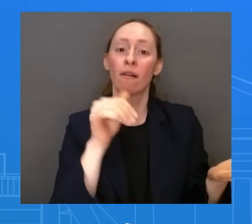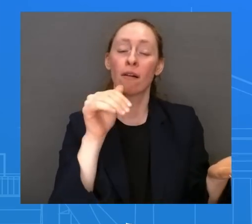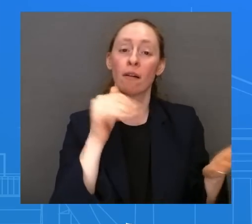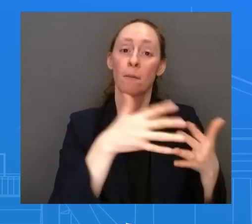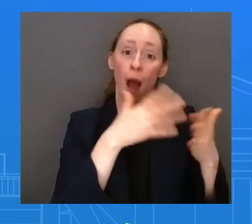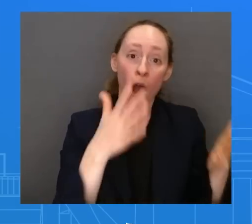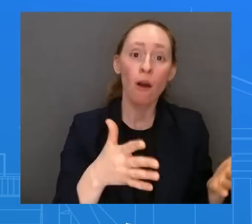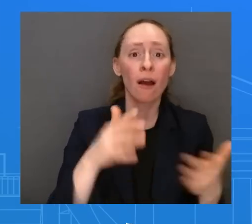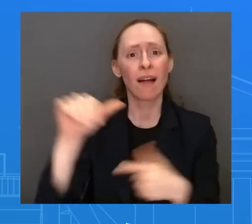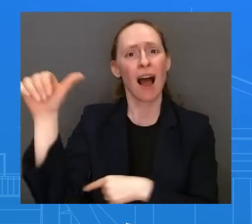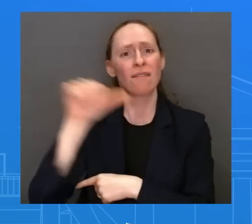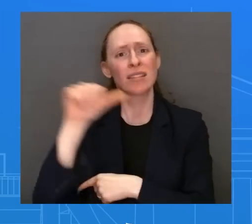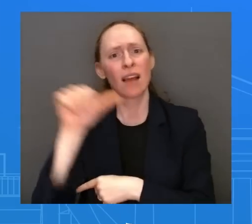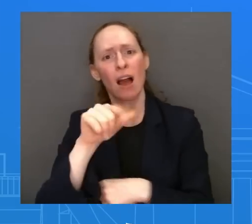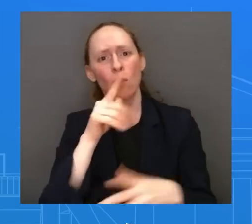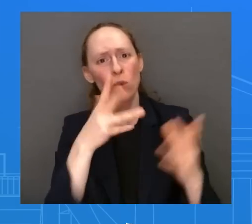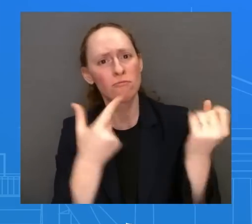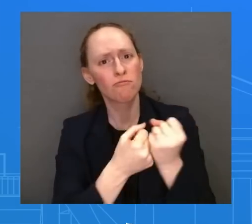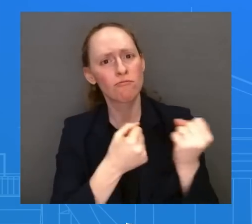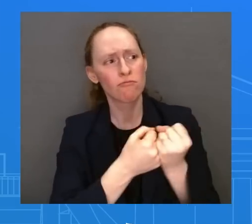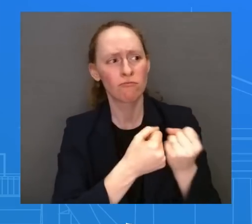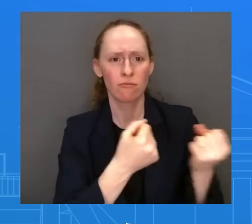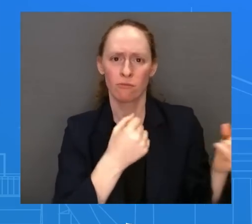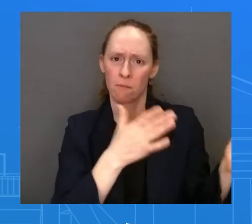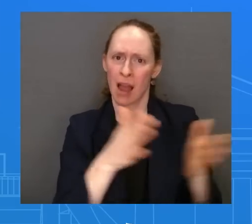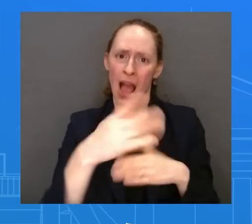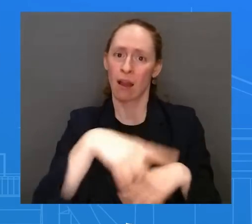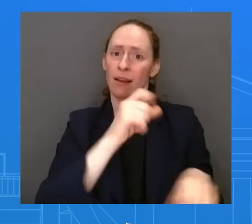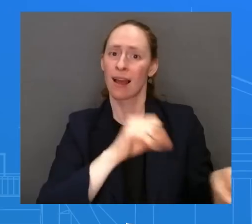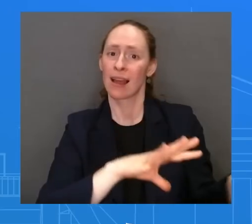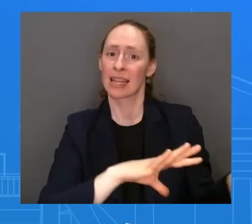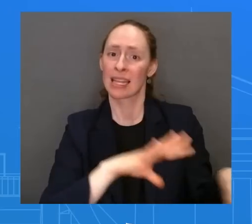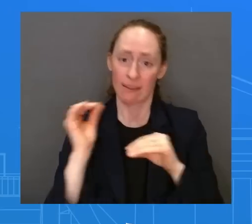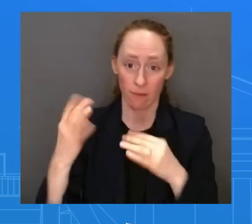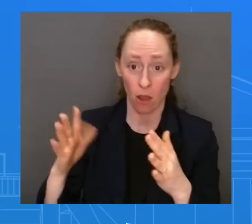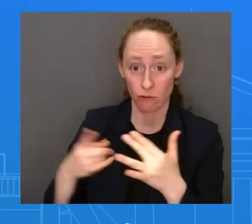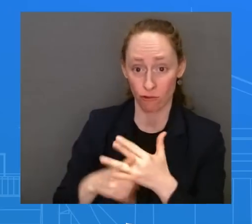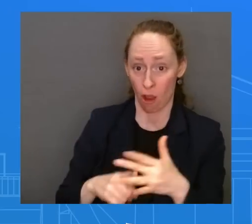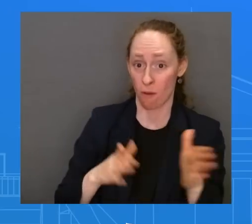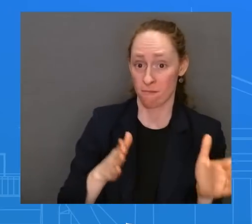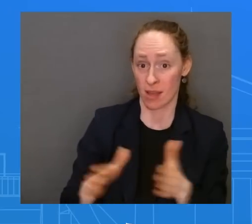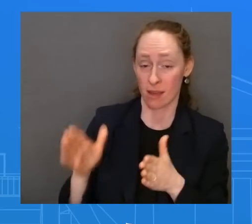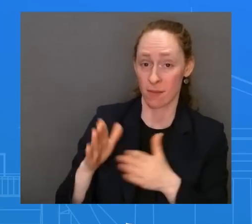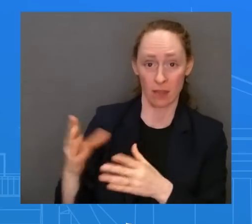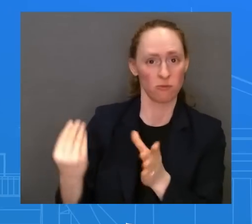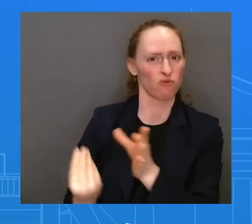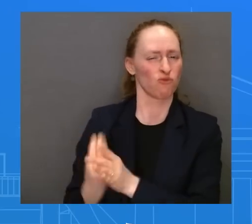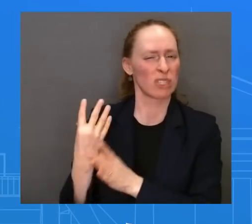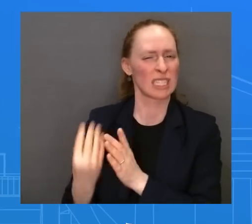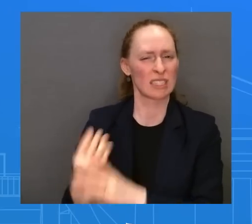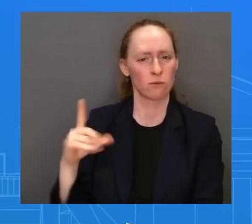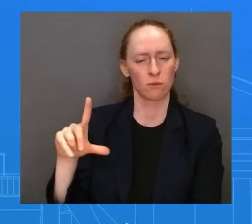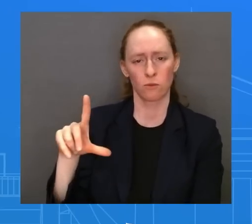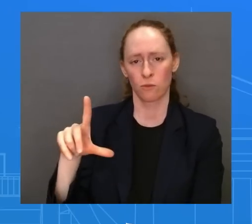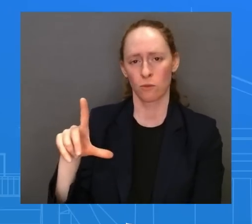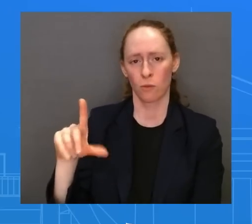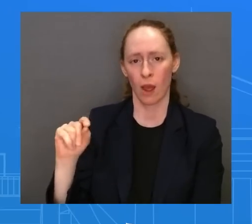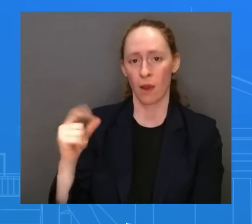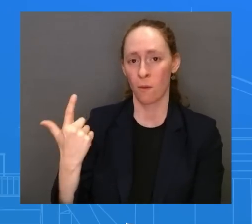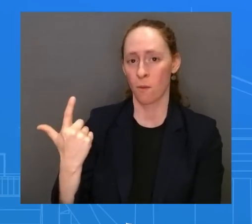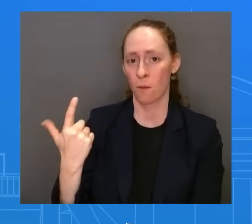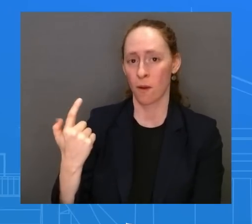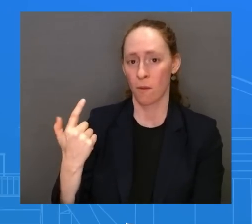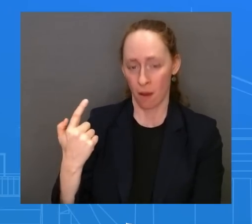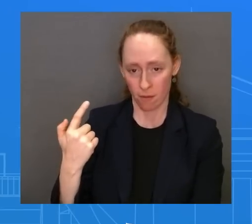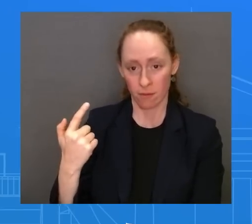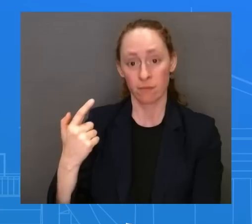started in Spring of 2021 and the president ordered additional military forces pre-positioned in the region by mid-summer in case they